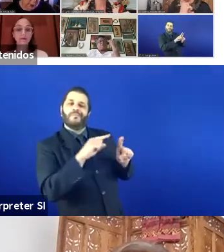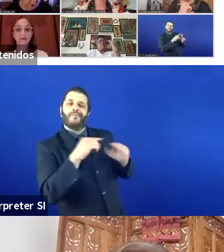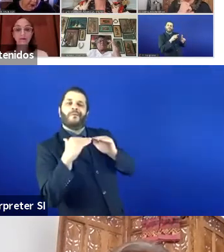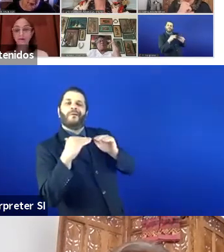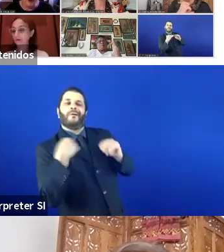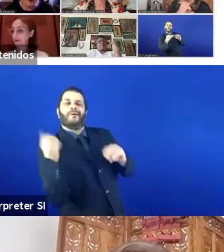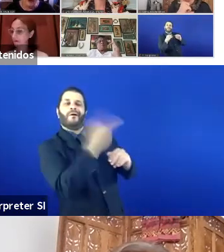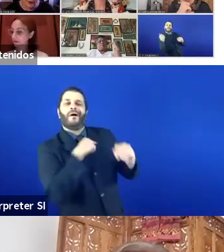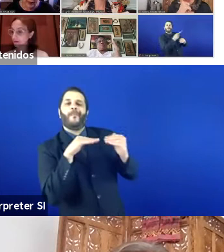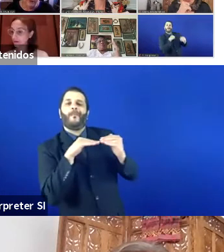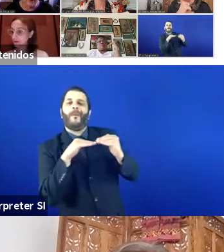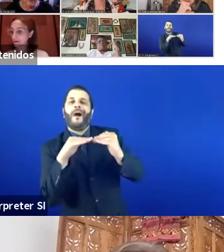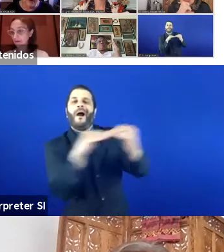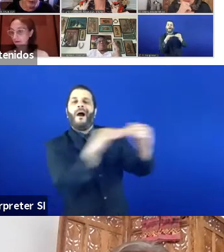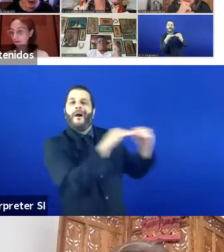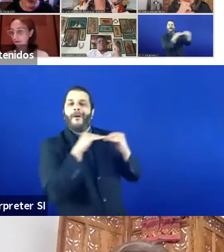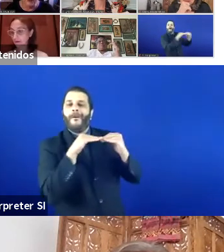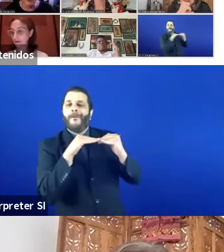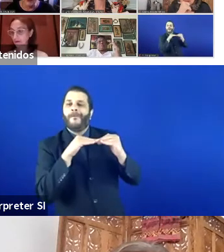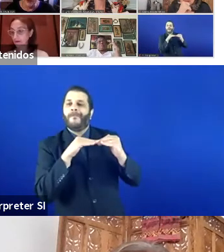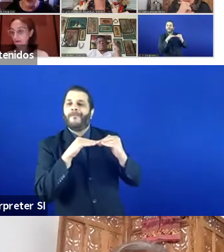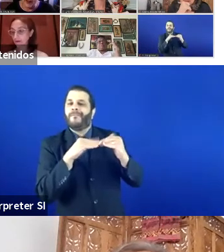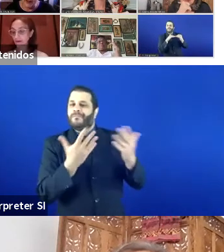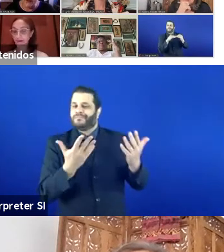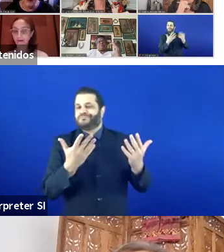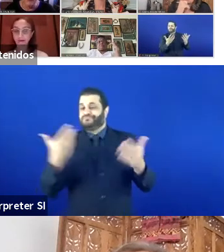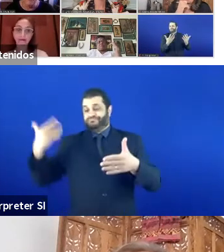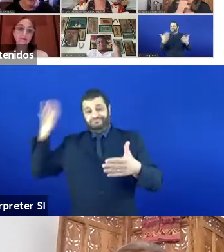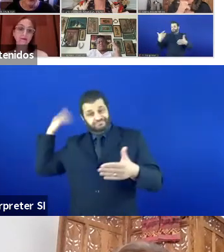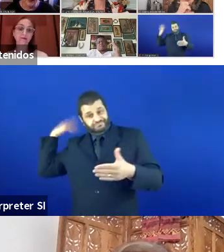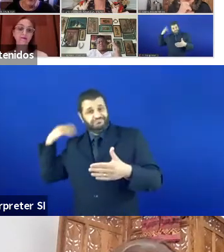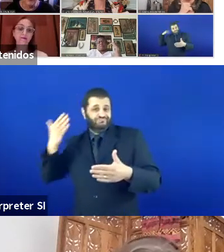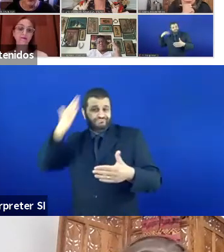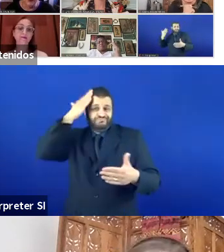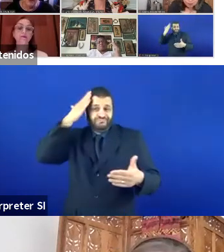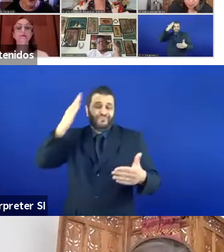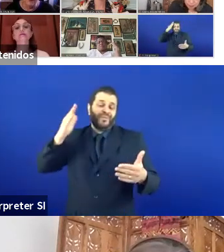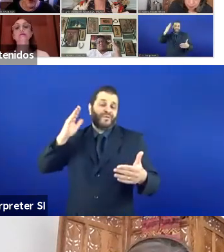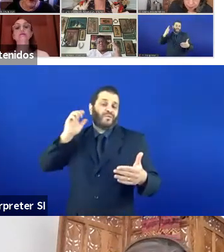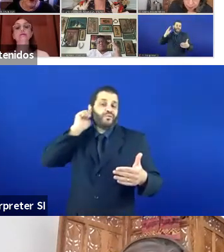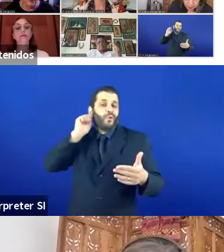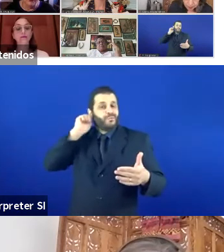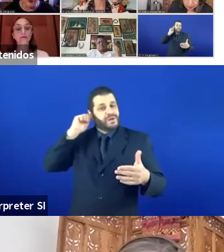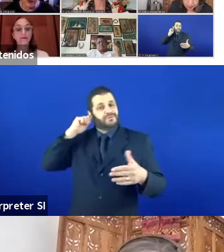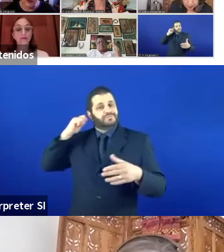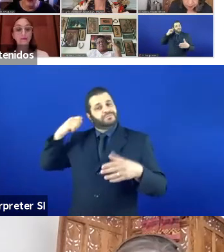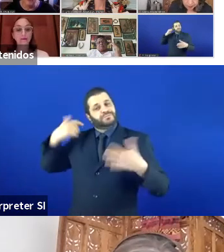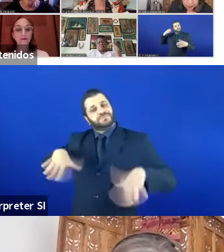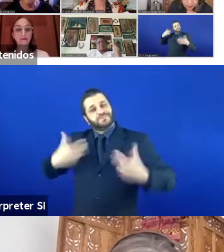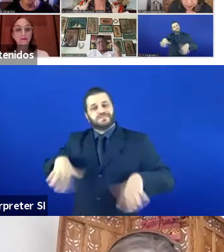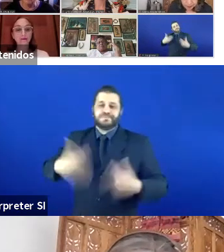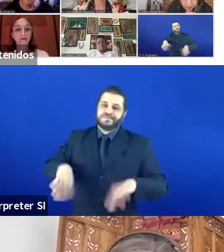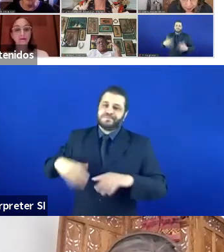for women and control of our bodies and our sexuality, but because those very rights are eroding